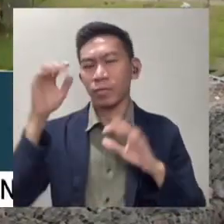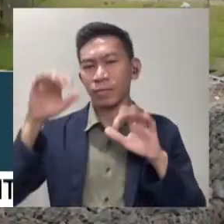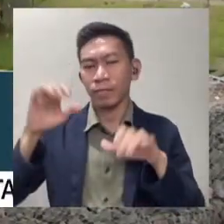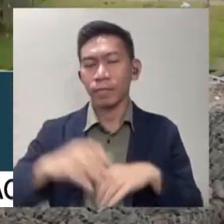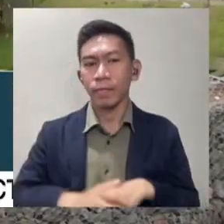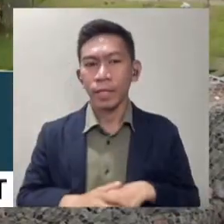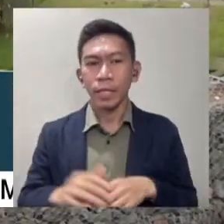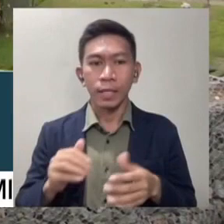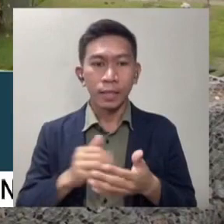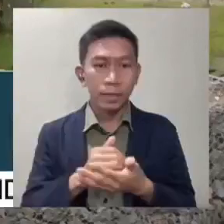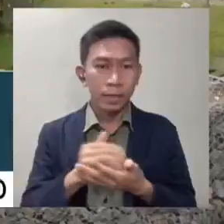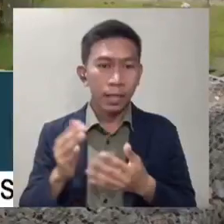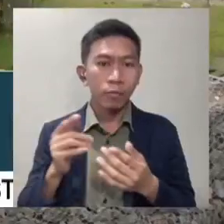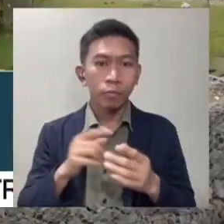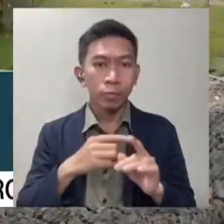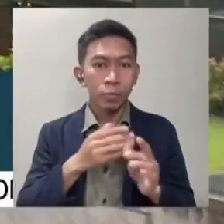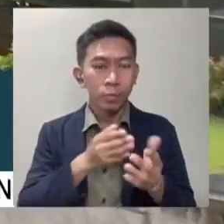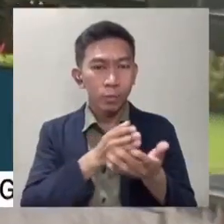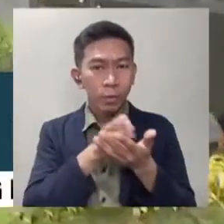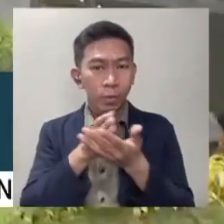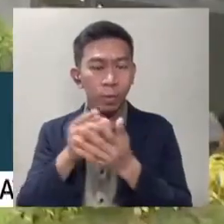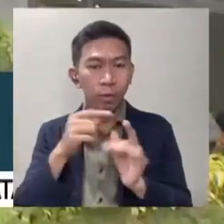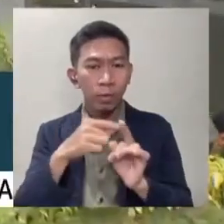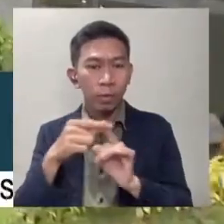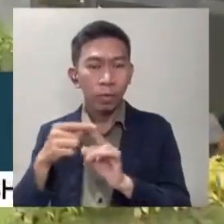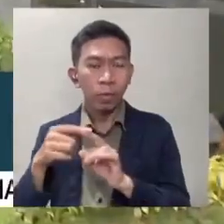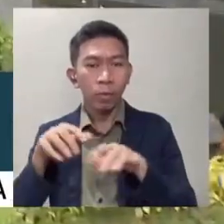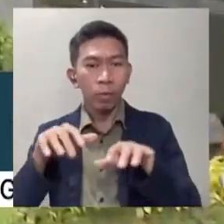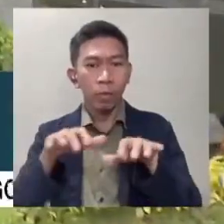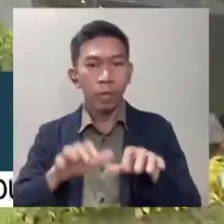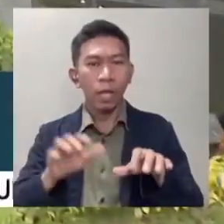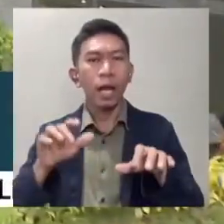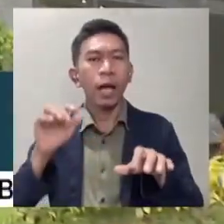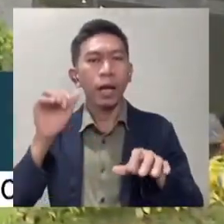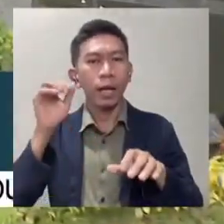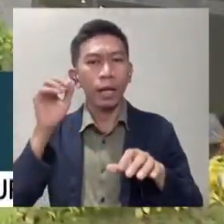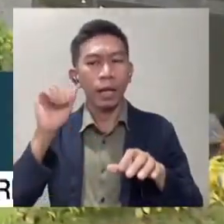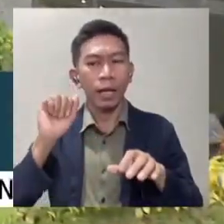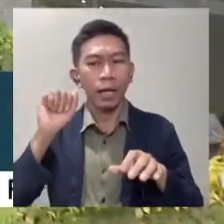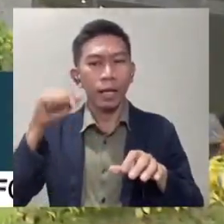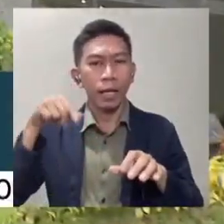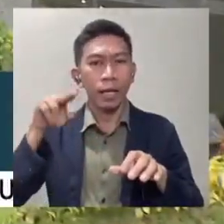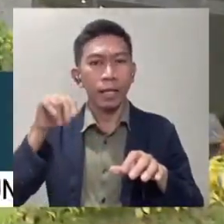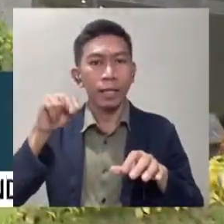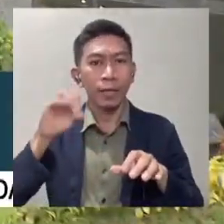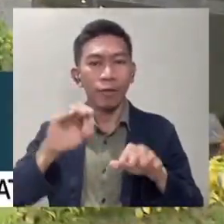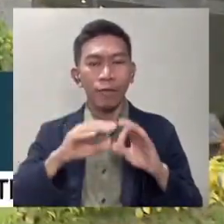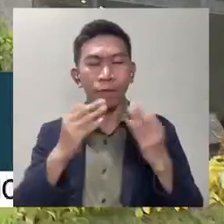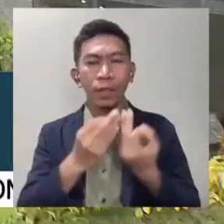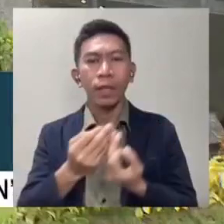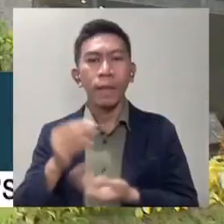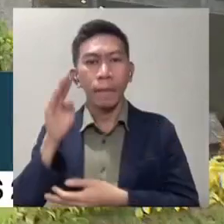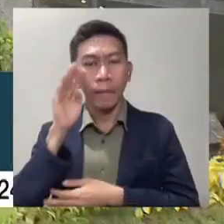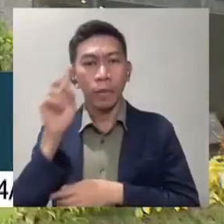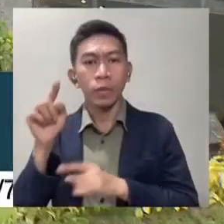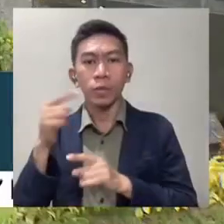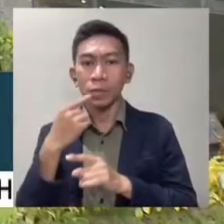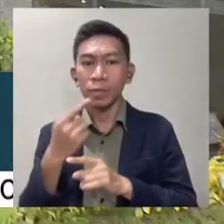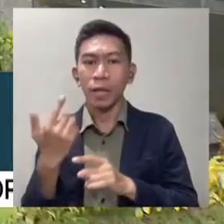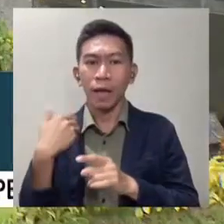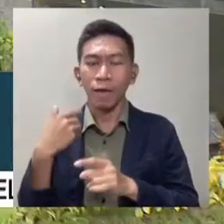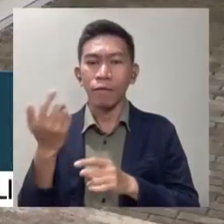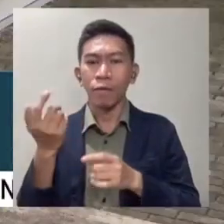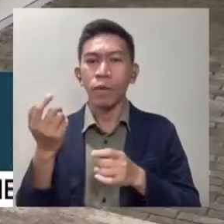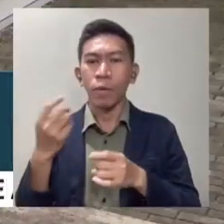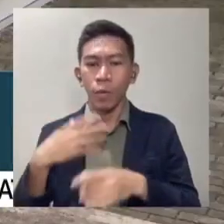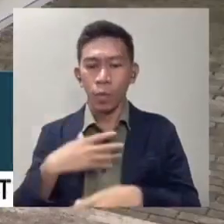visited the tombs of the departed members of the Aquino family. President Bongbong Marcos also sent white flowers for the Aquinos